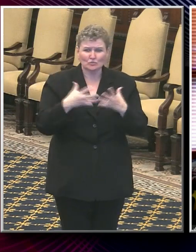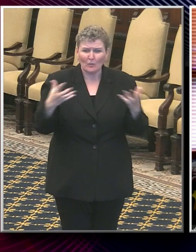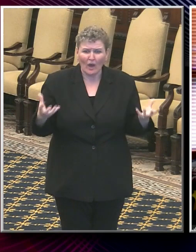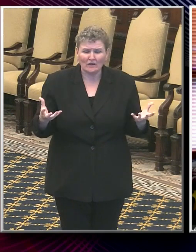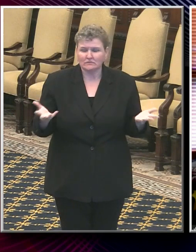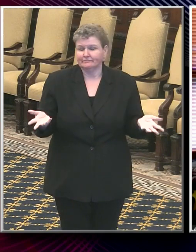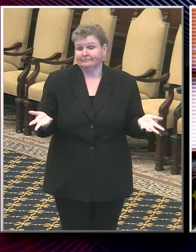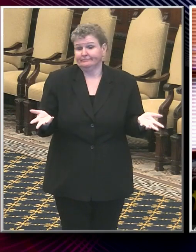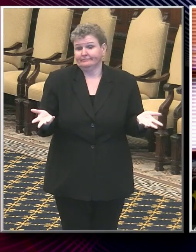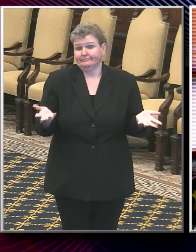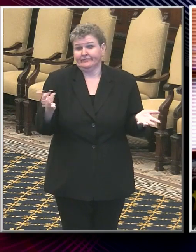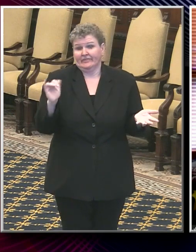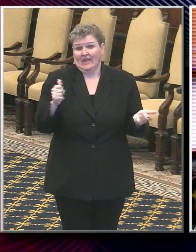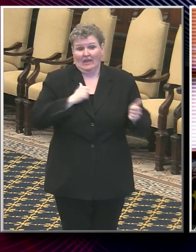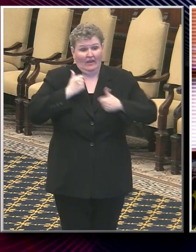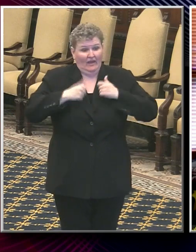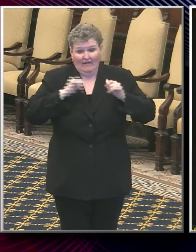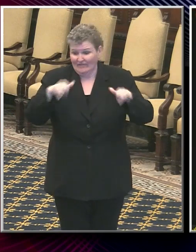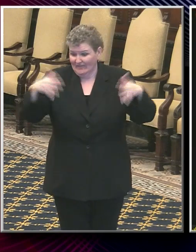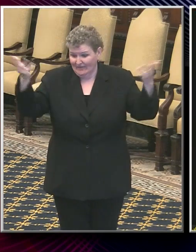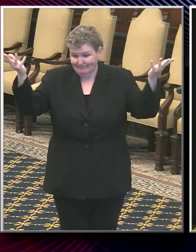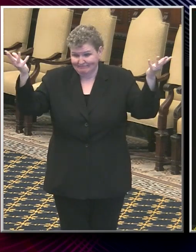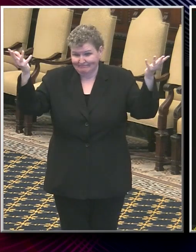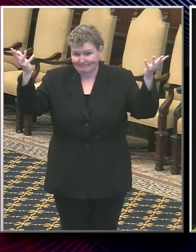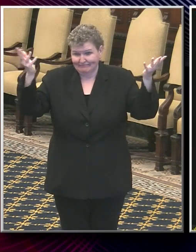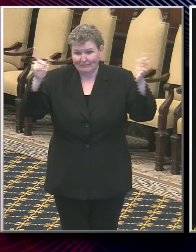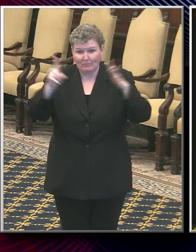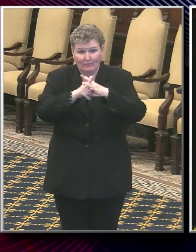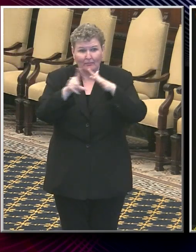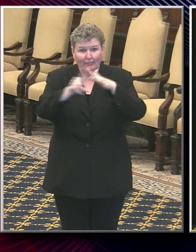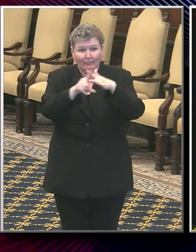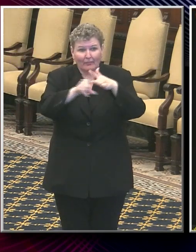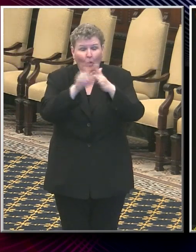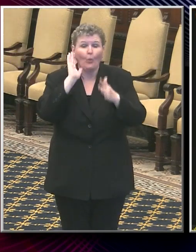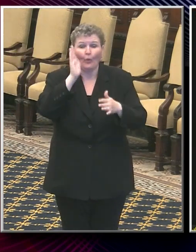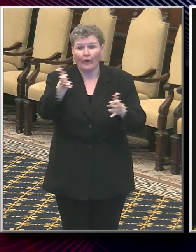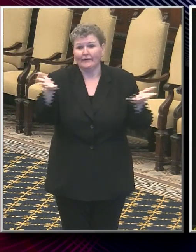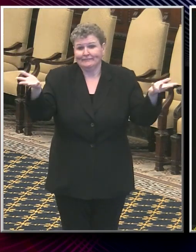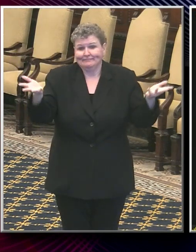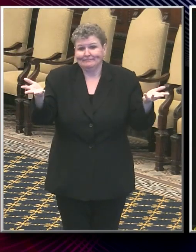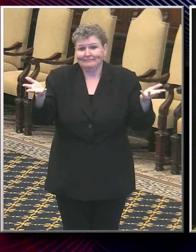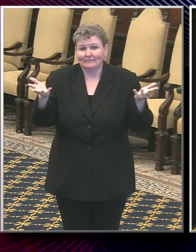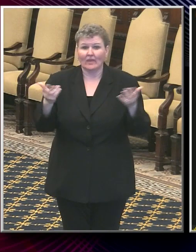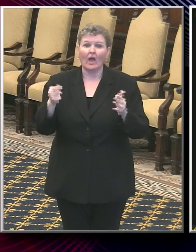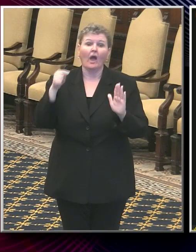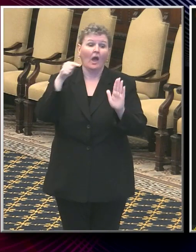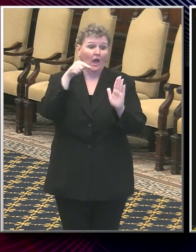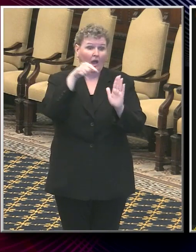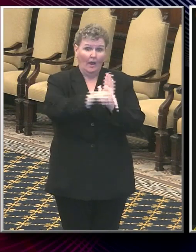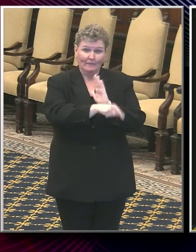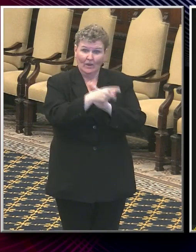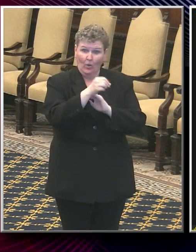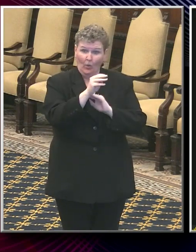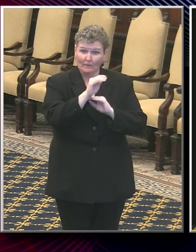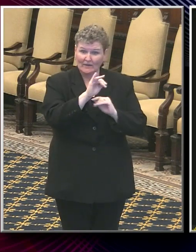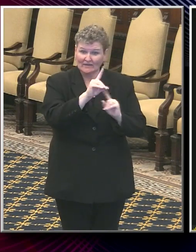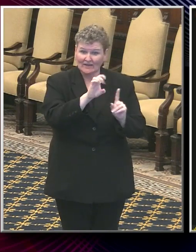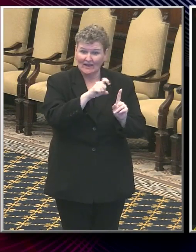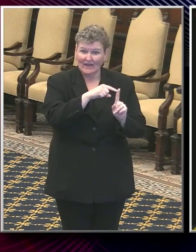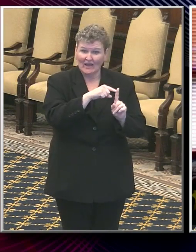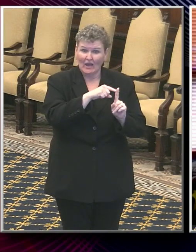problem. While homicides are up in Philadelphia right now, most violent crime is down according to police